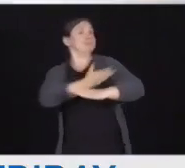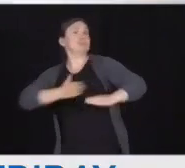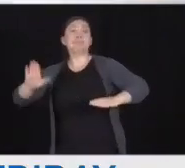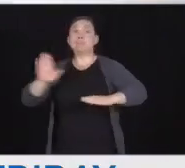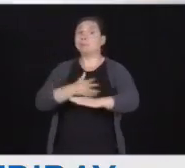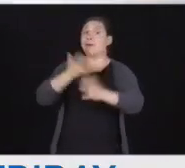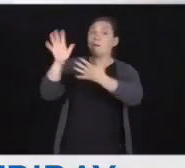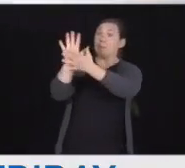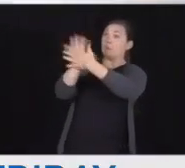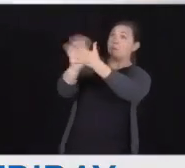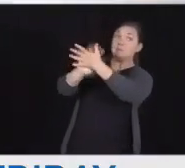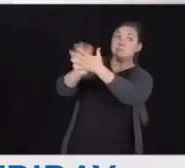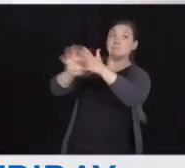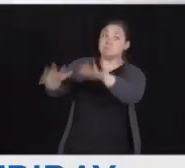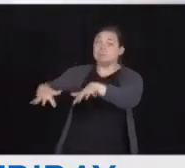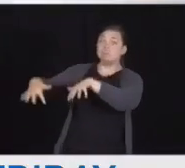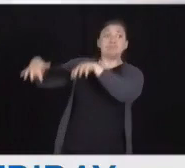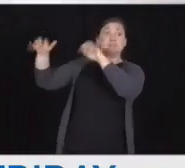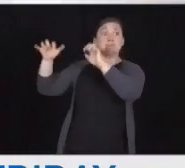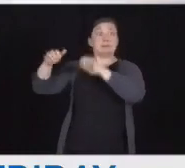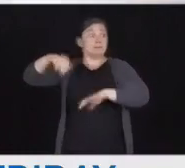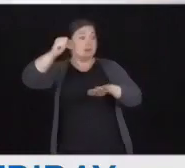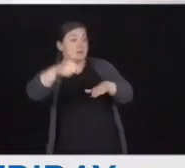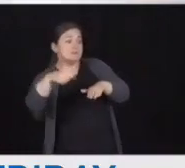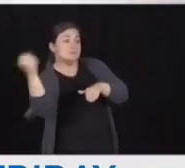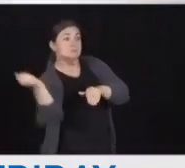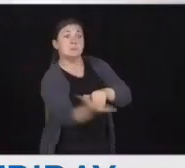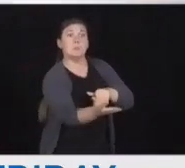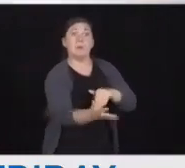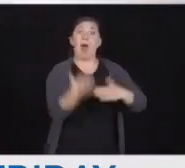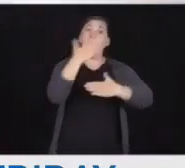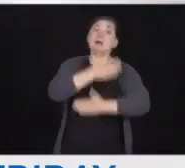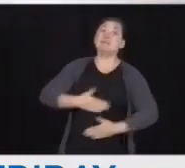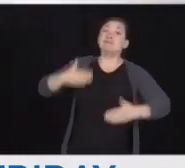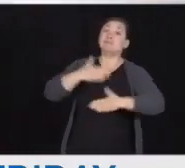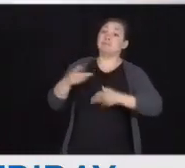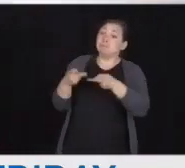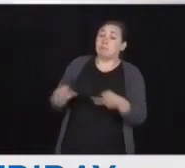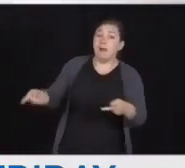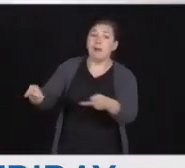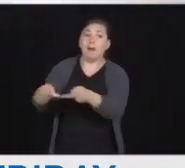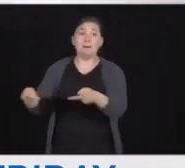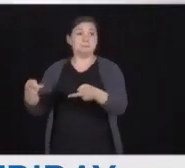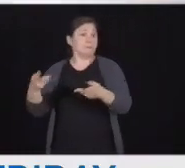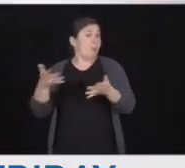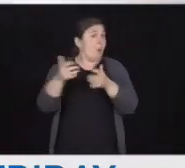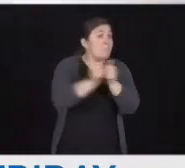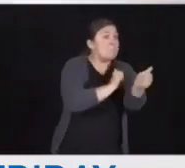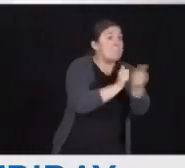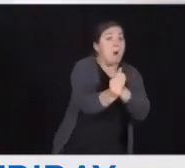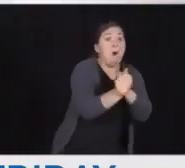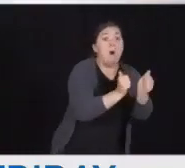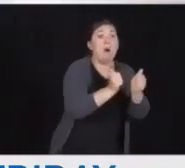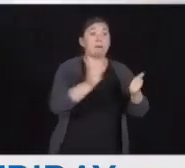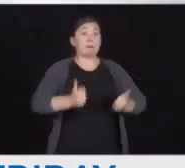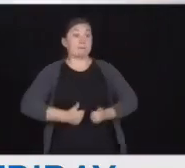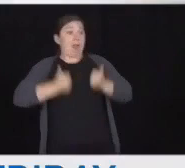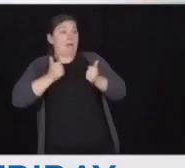their childcare support they need. Minister Lecce will have an opportunity, important message today, to